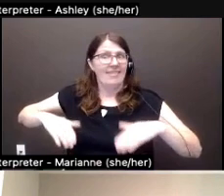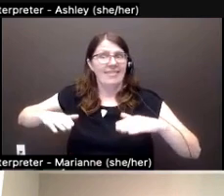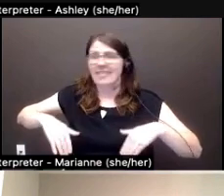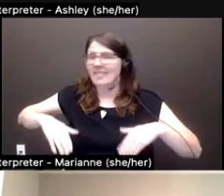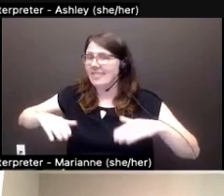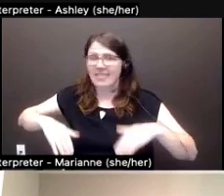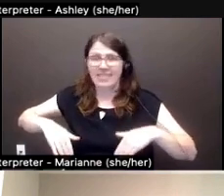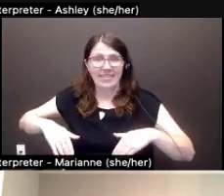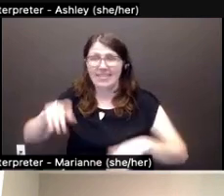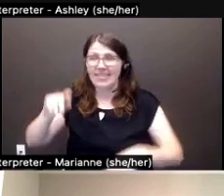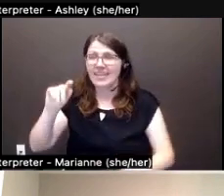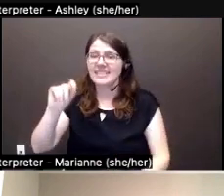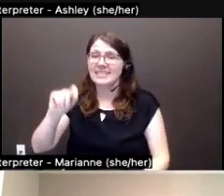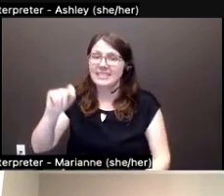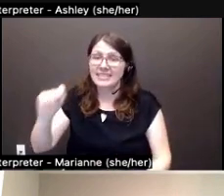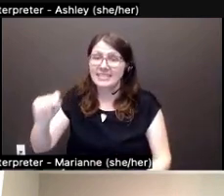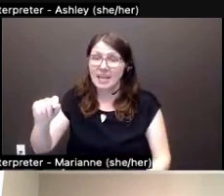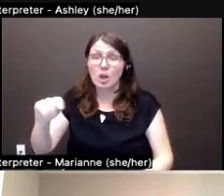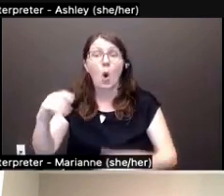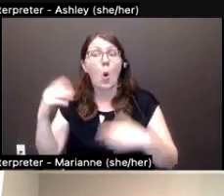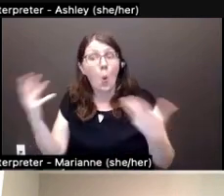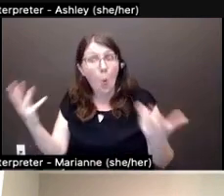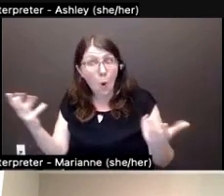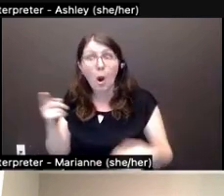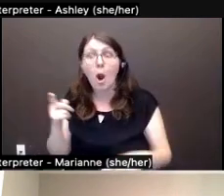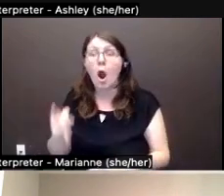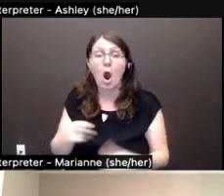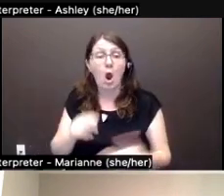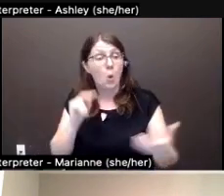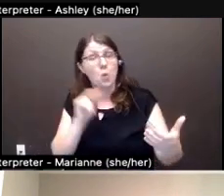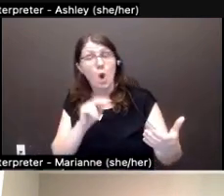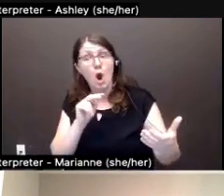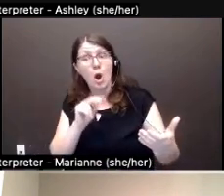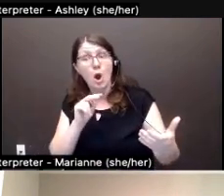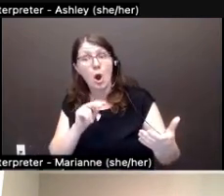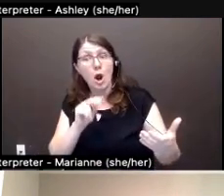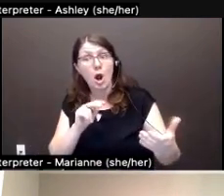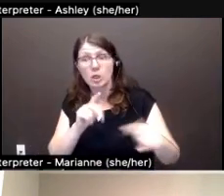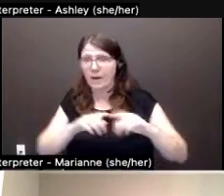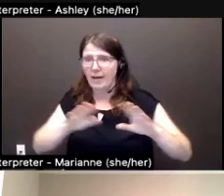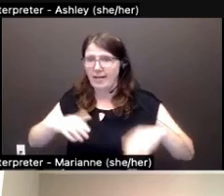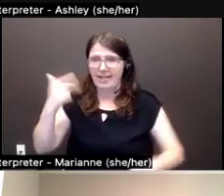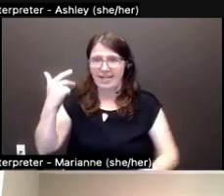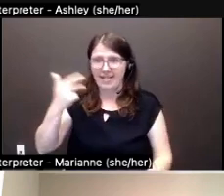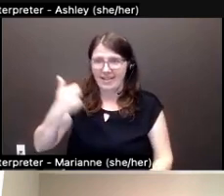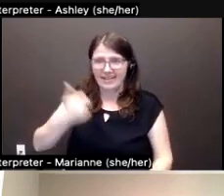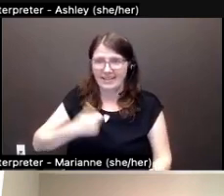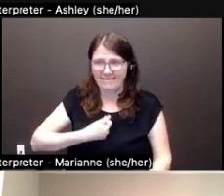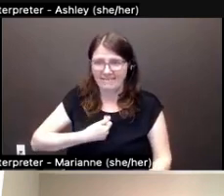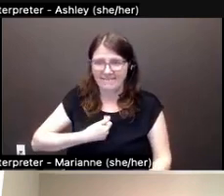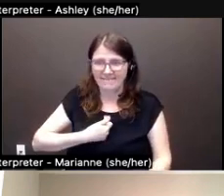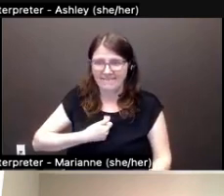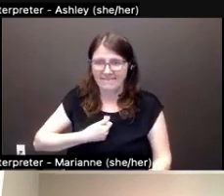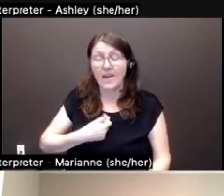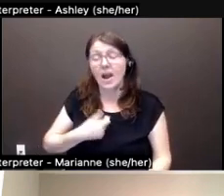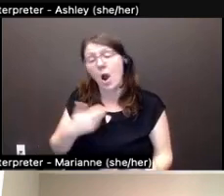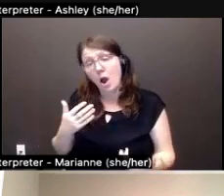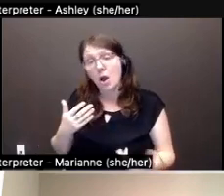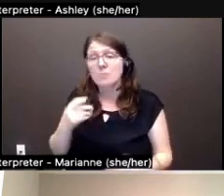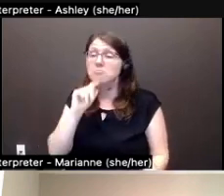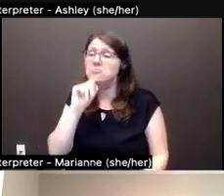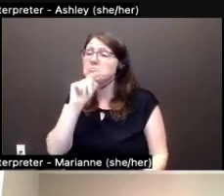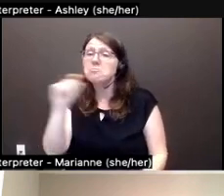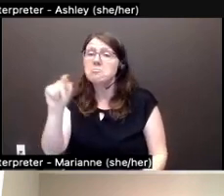TikTok, but they don't make TikToks. And like had seen them on like Instagram and stuff like that, but